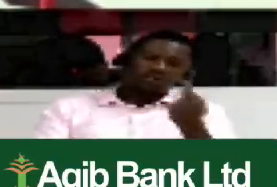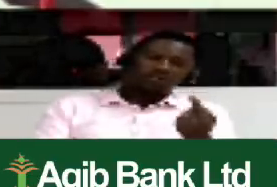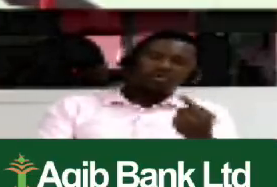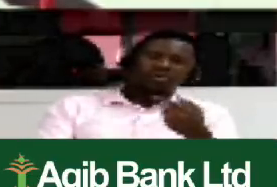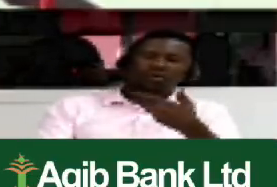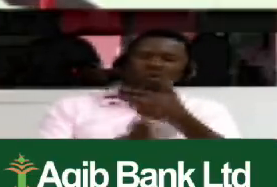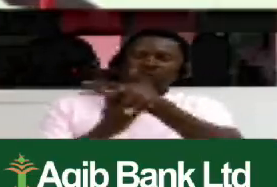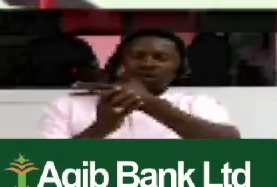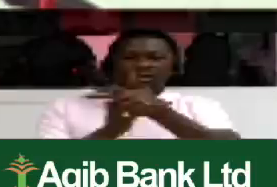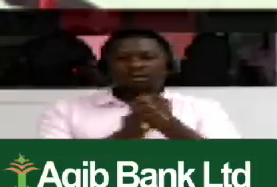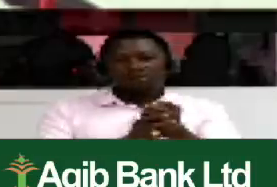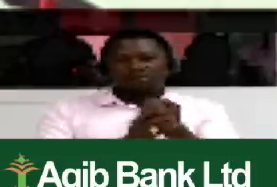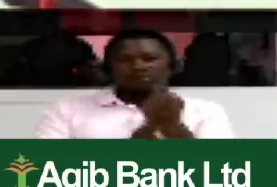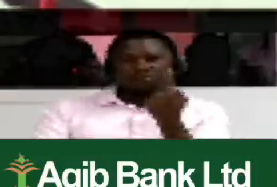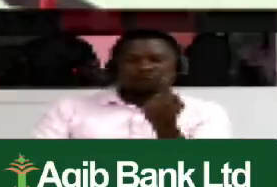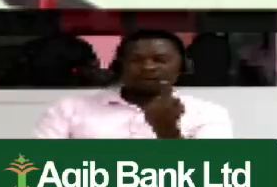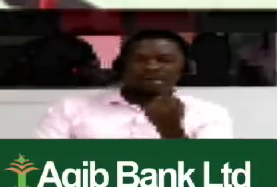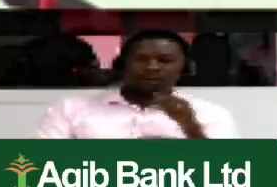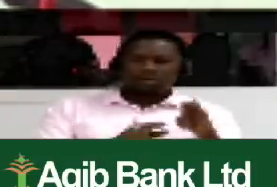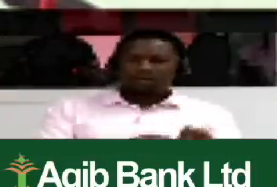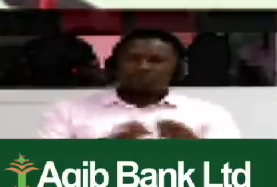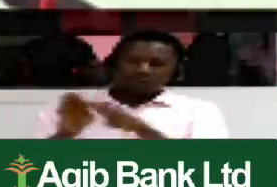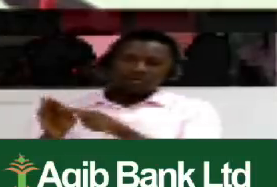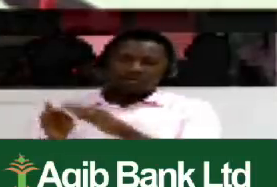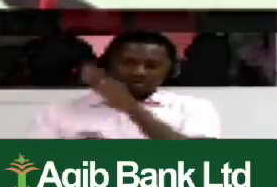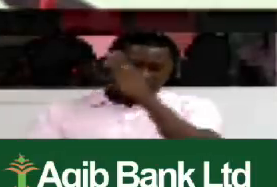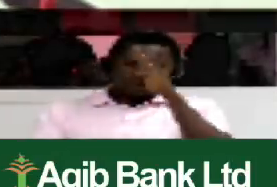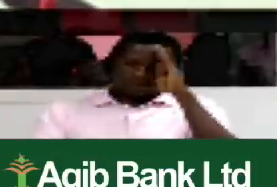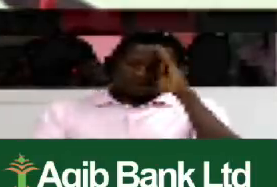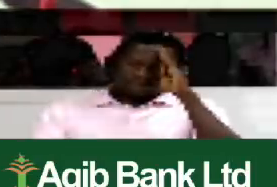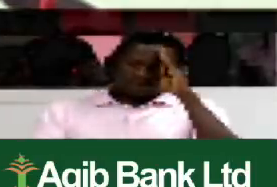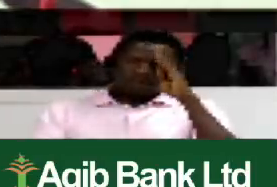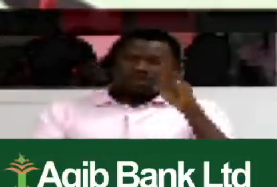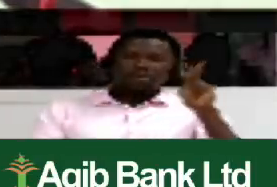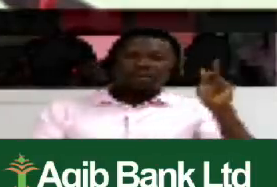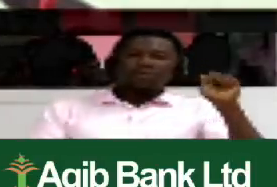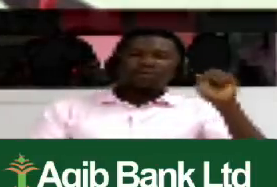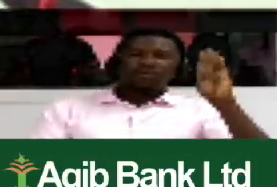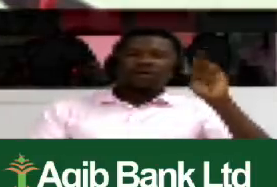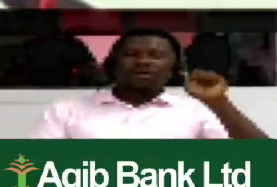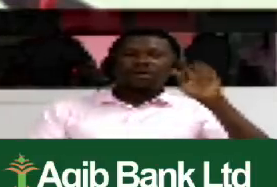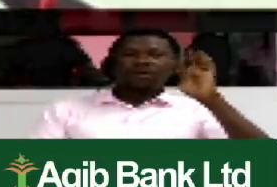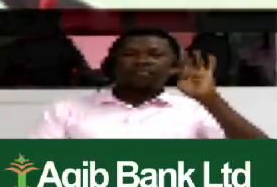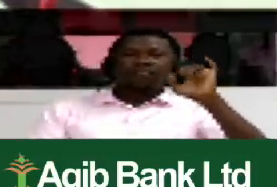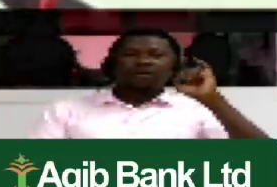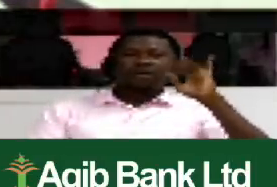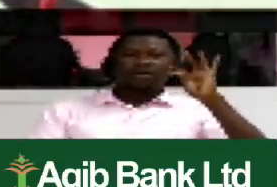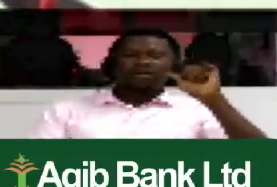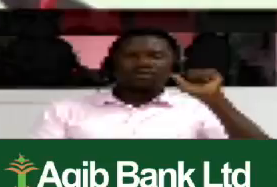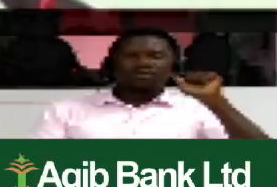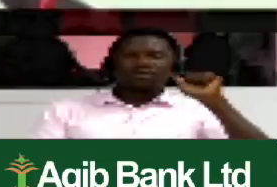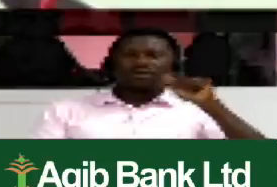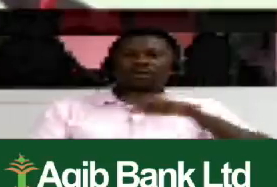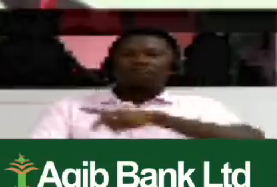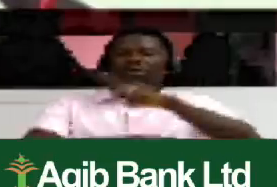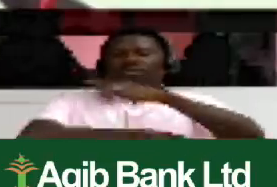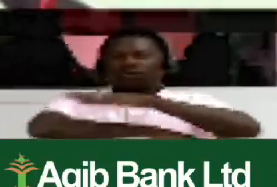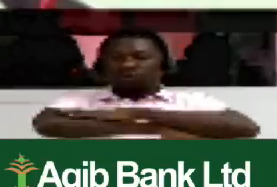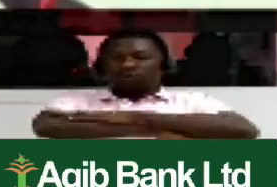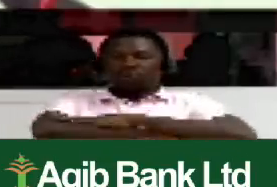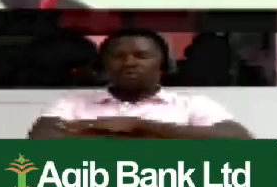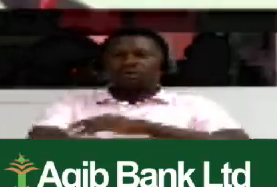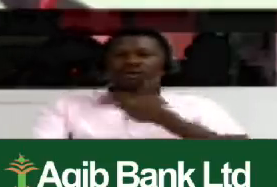81, and then move on to Brikama Kabafita Primary School, 81